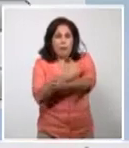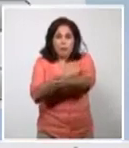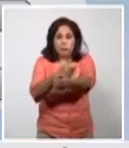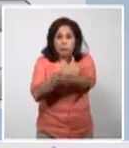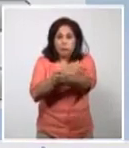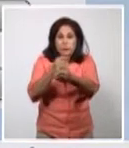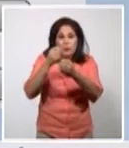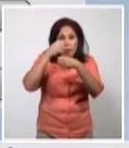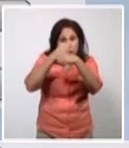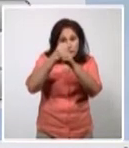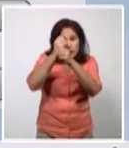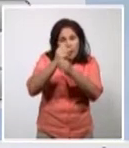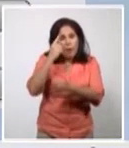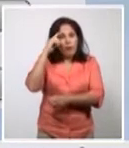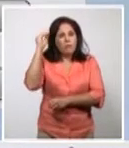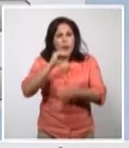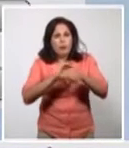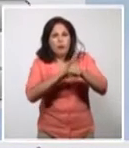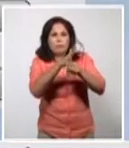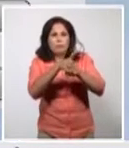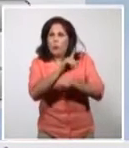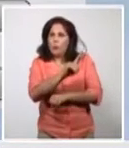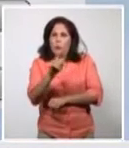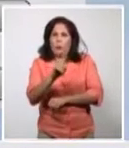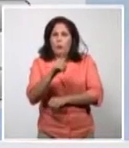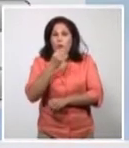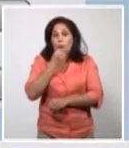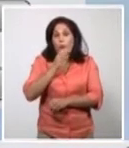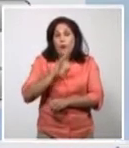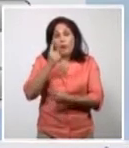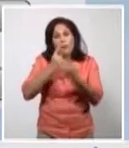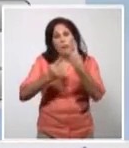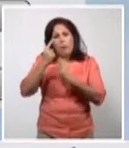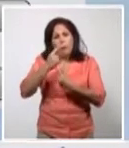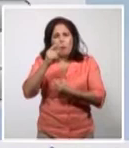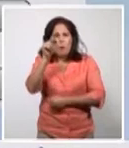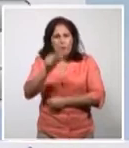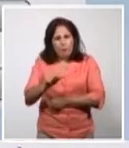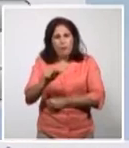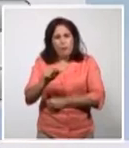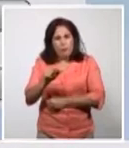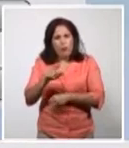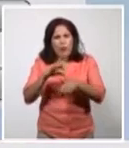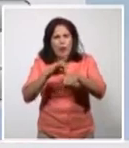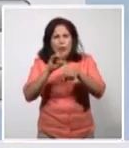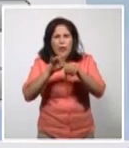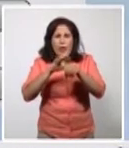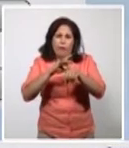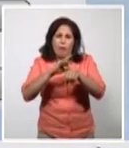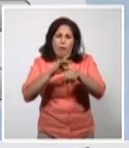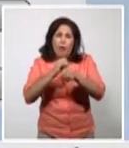2,460 samples to detect SARS-CoV-2 on people with COVID-19.